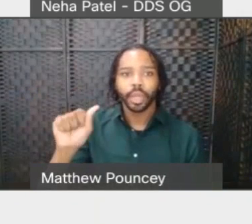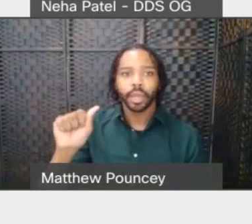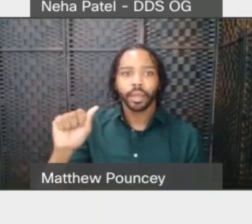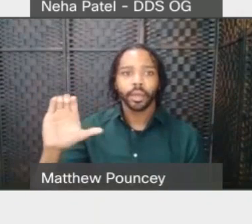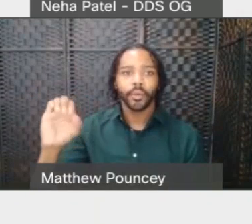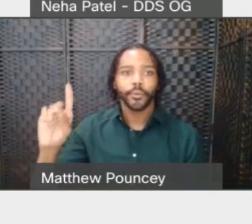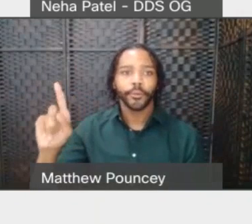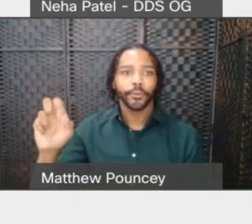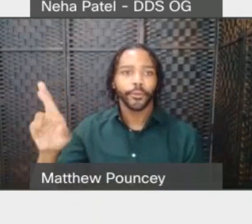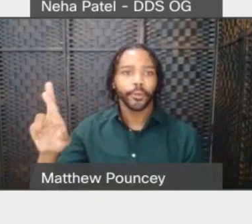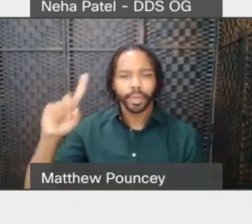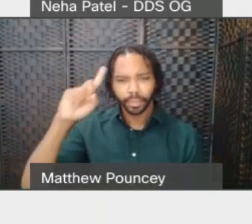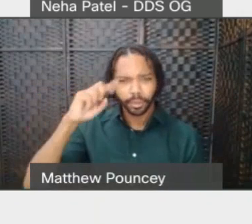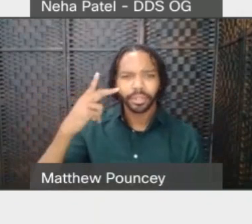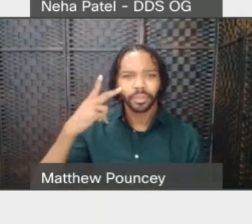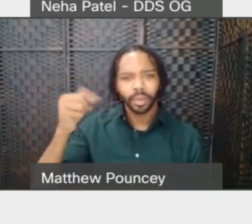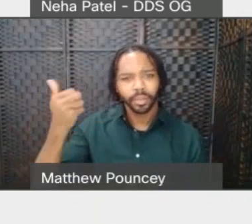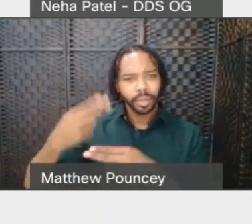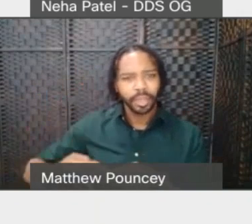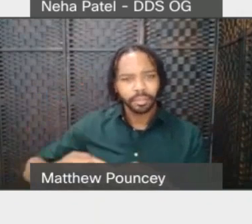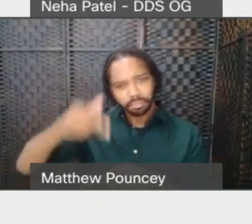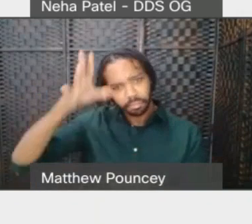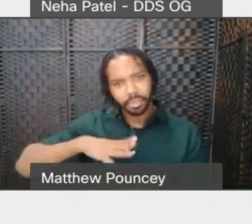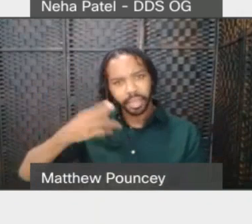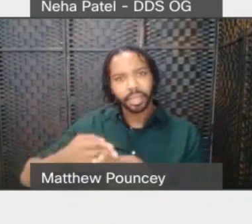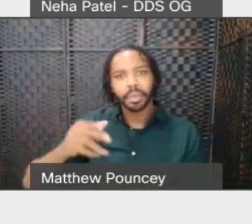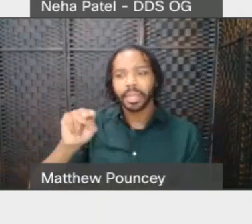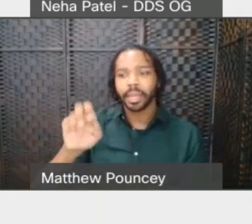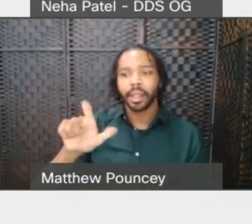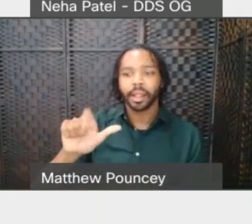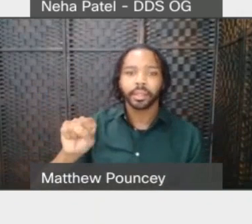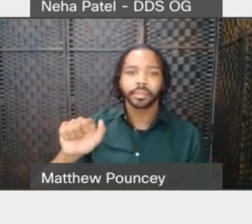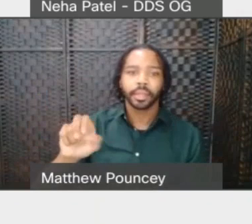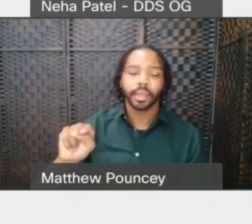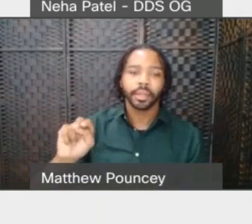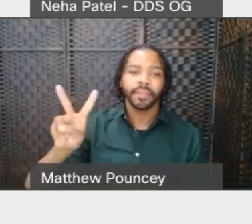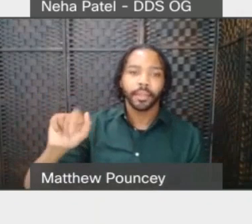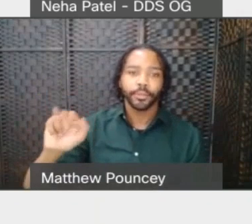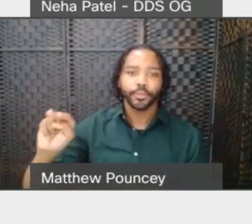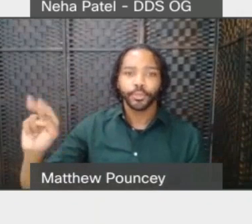Nelson before. Yep, and Nelson Benucci is with us.